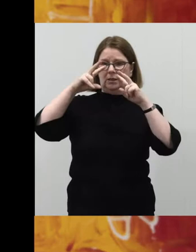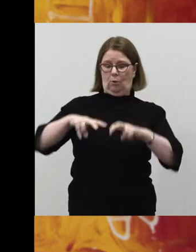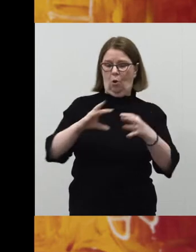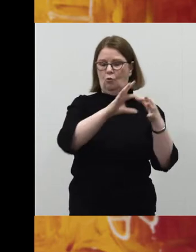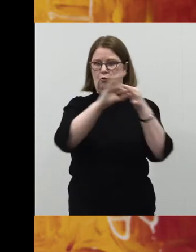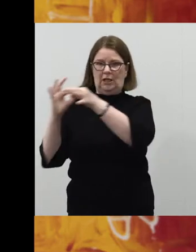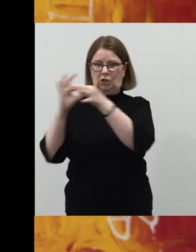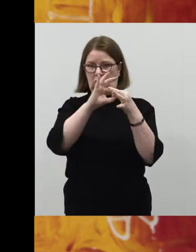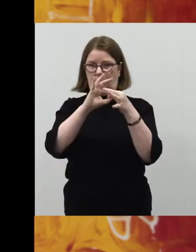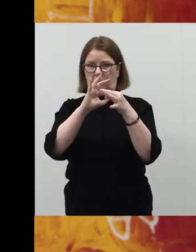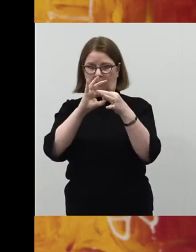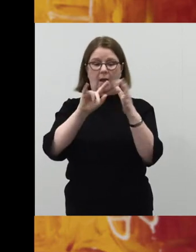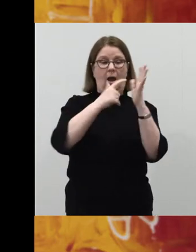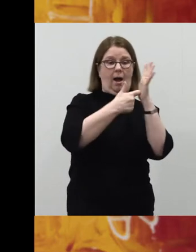others.